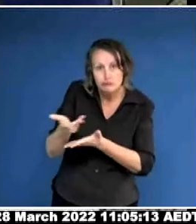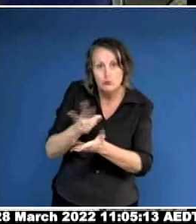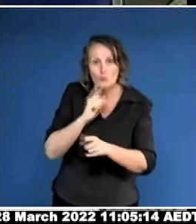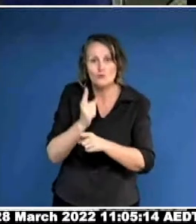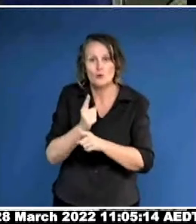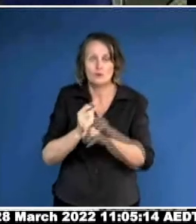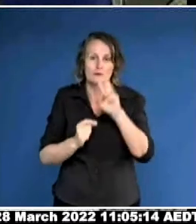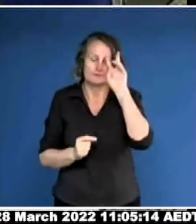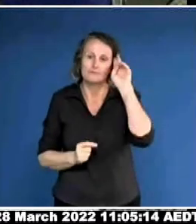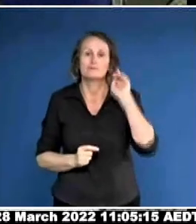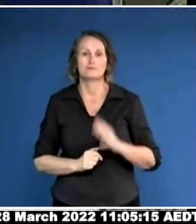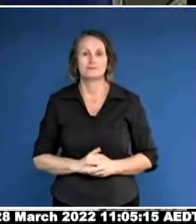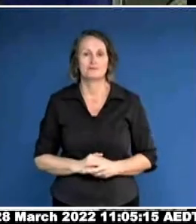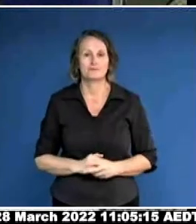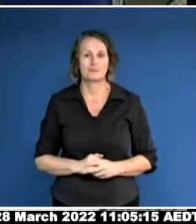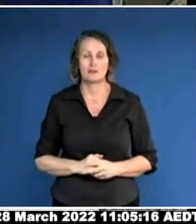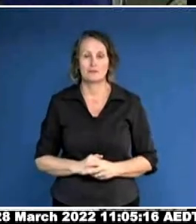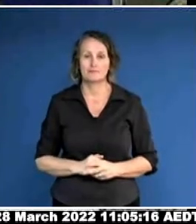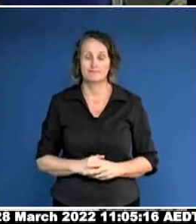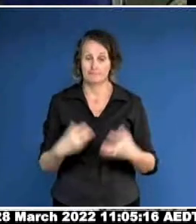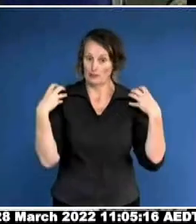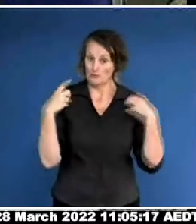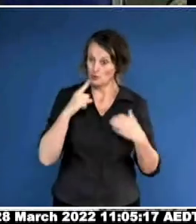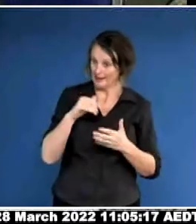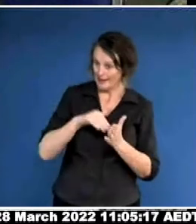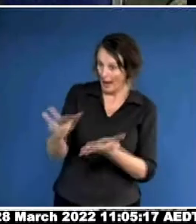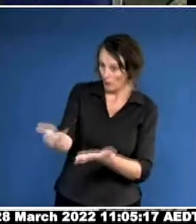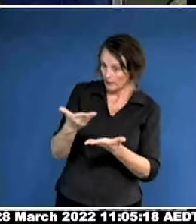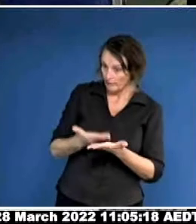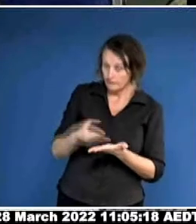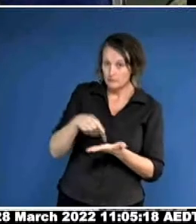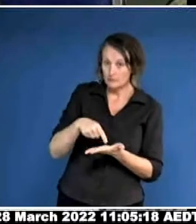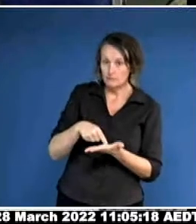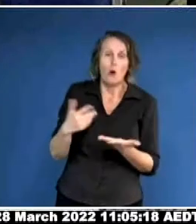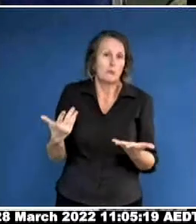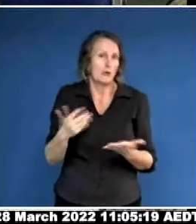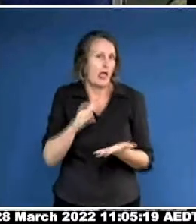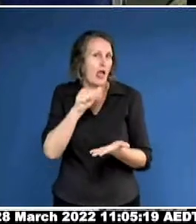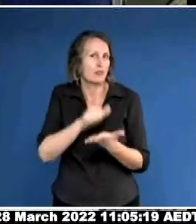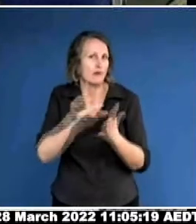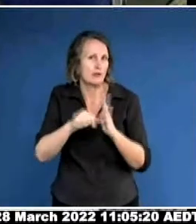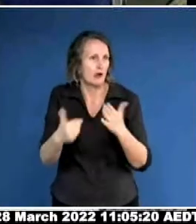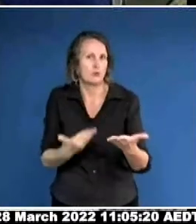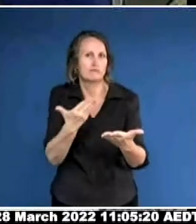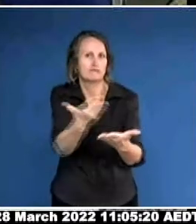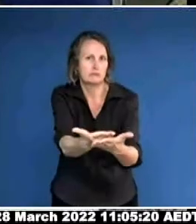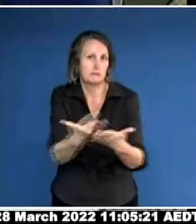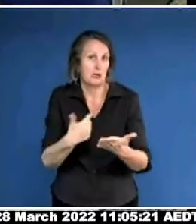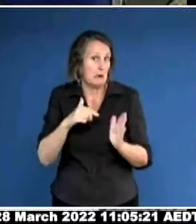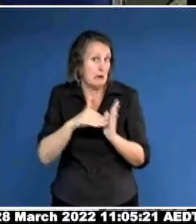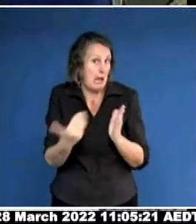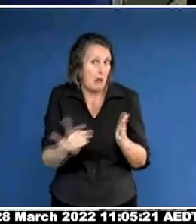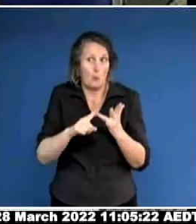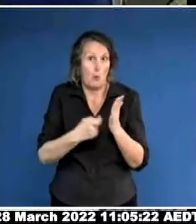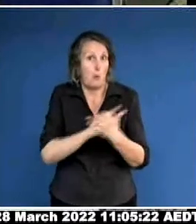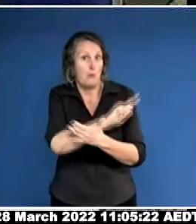would you like that to be admitted into evidence now? At an appropriate time, yes. It can be now, it can be at the end.